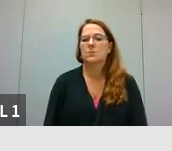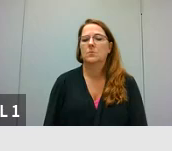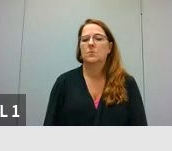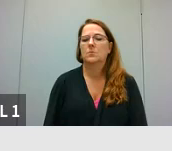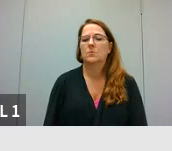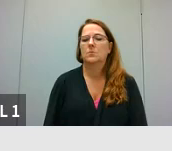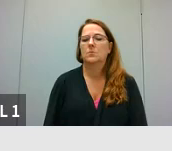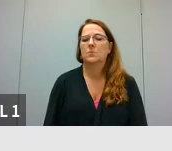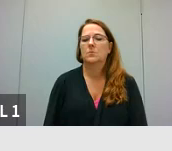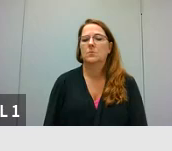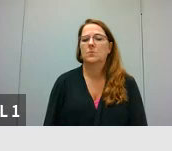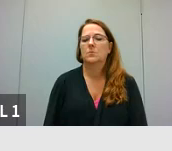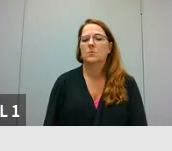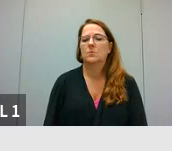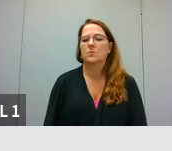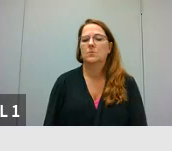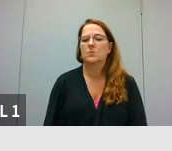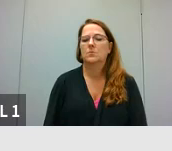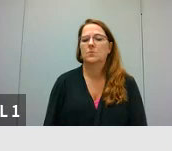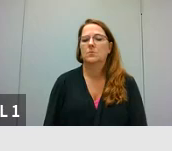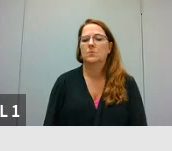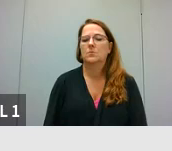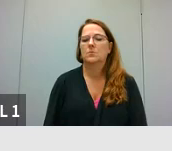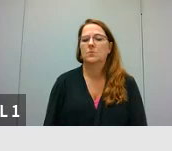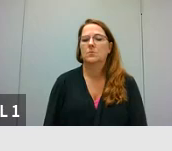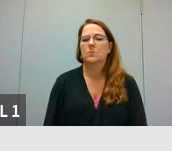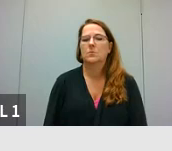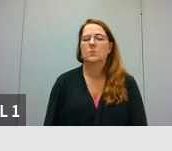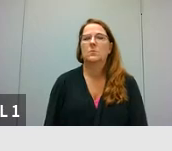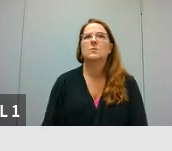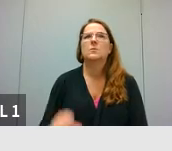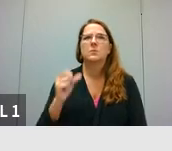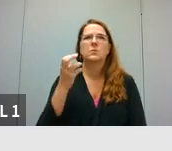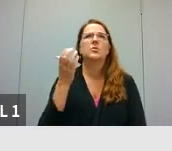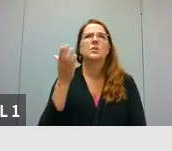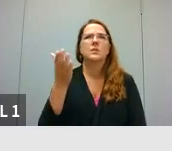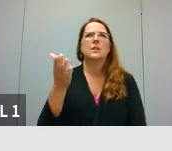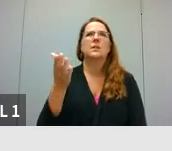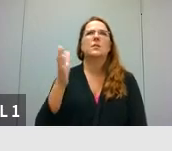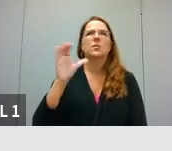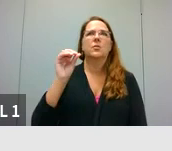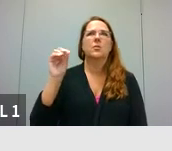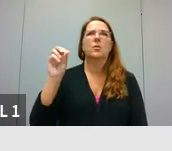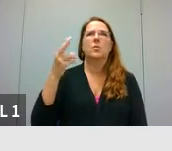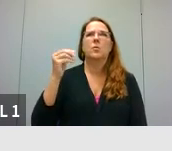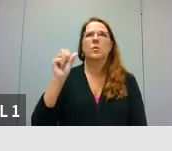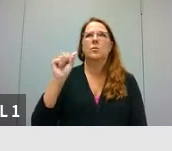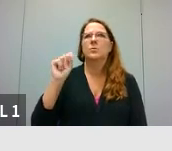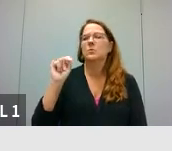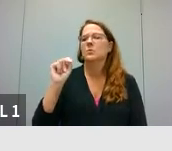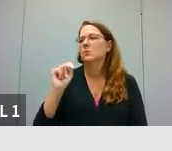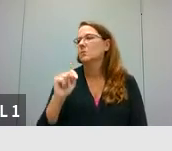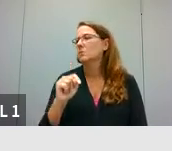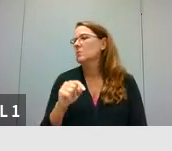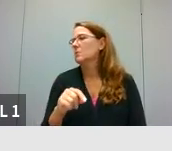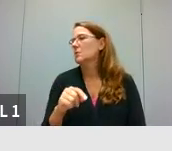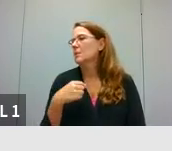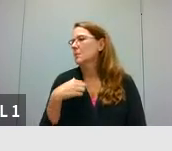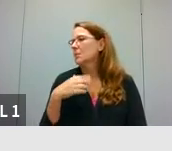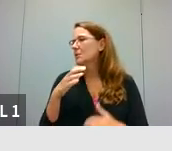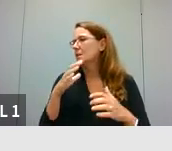Have not seen her come back in. But yeah, she's there. Captioner, Yeah, co-host, and they are co-host Co-host.